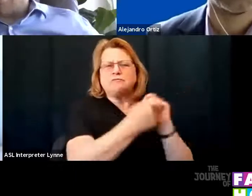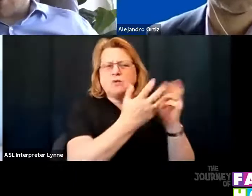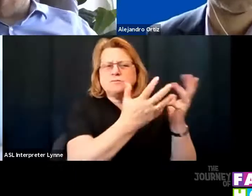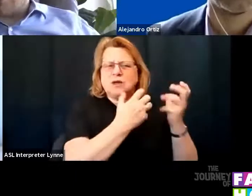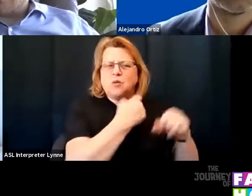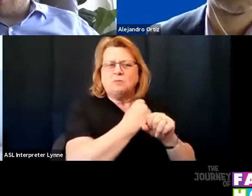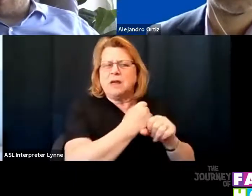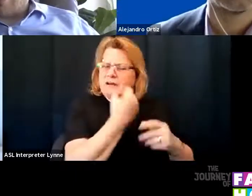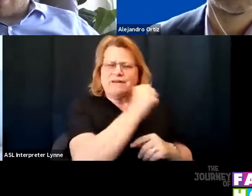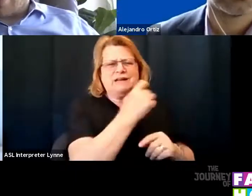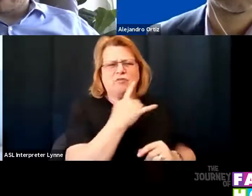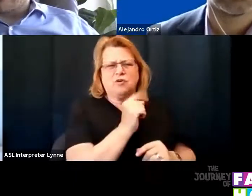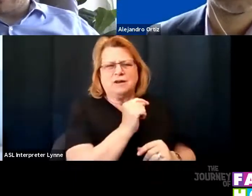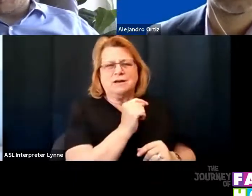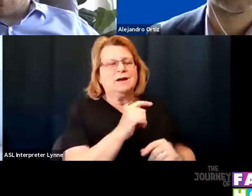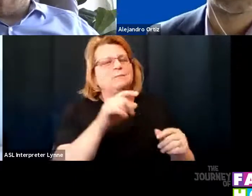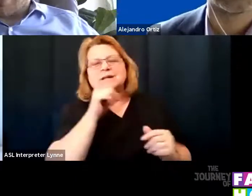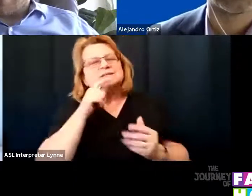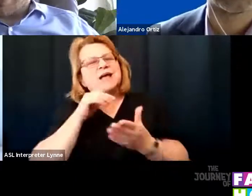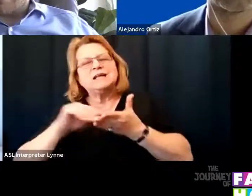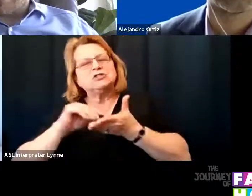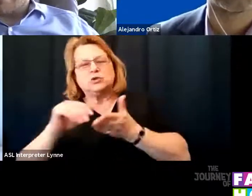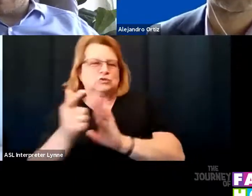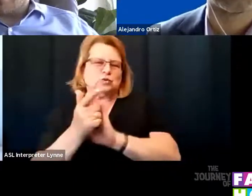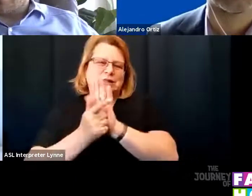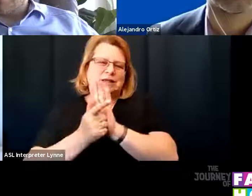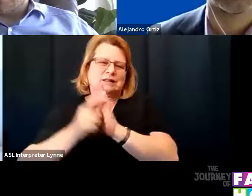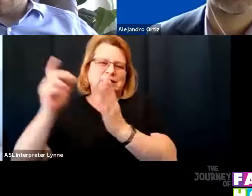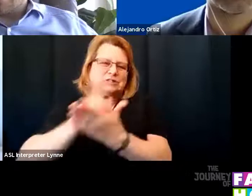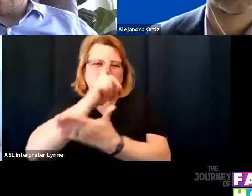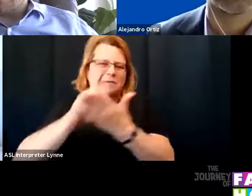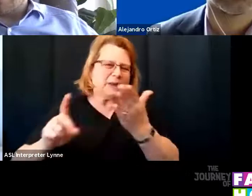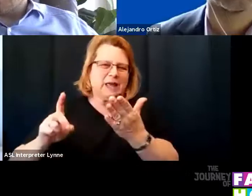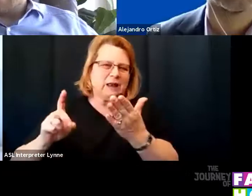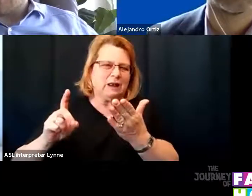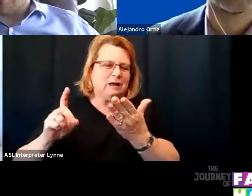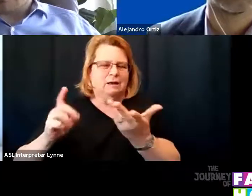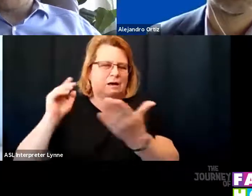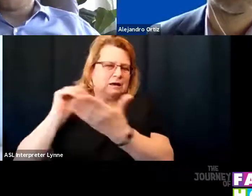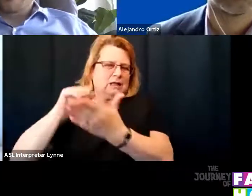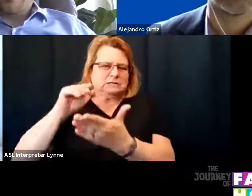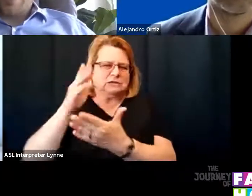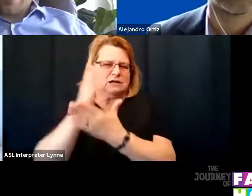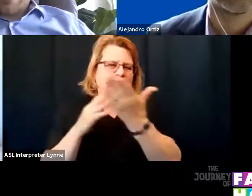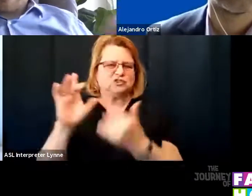That's not an excuse to illegally discriminate against tenants with Section 8 and just vouchers in